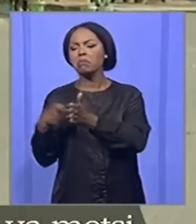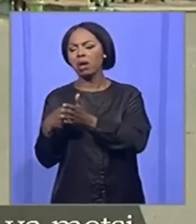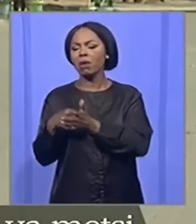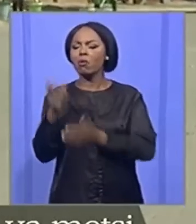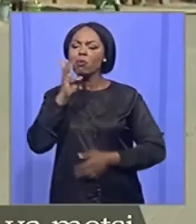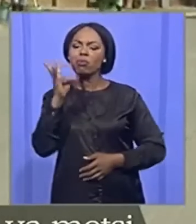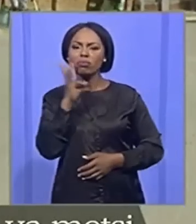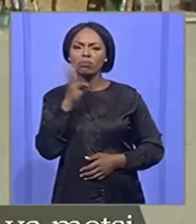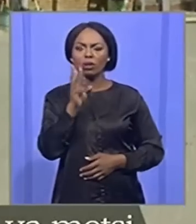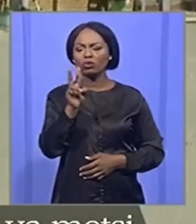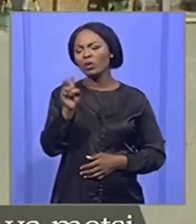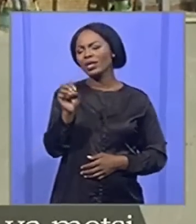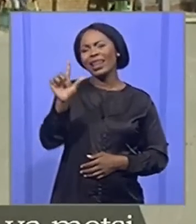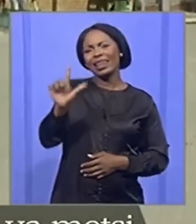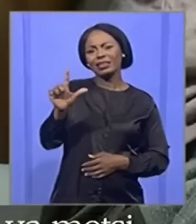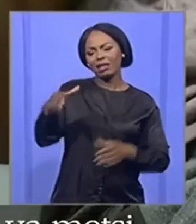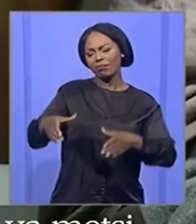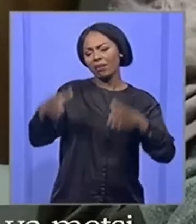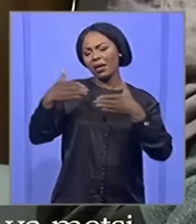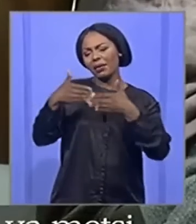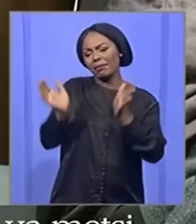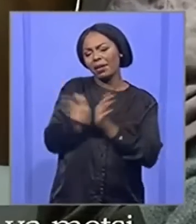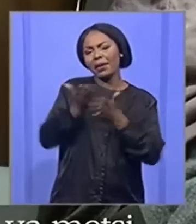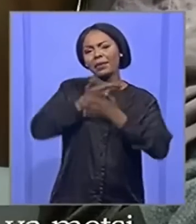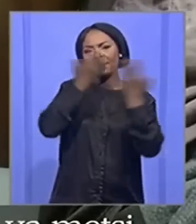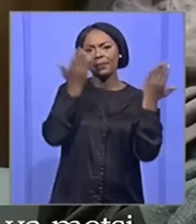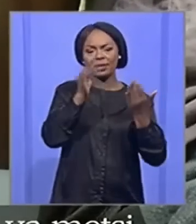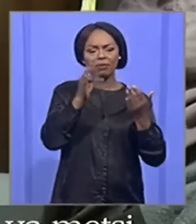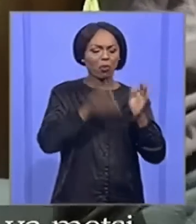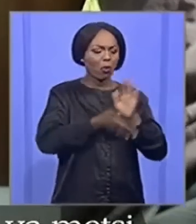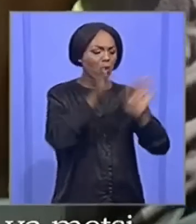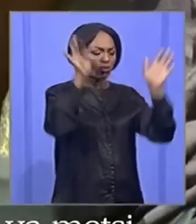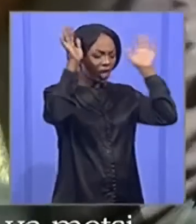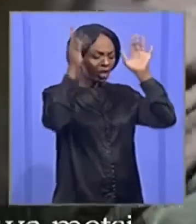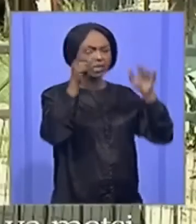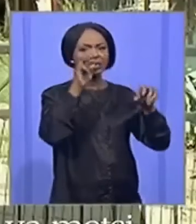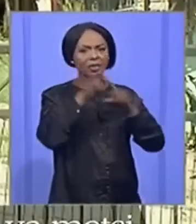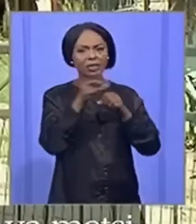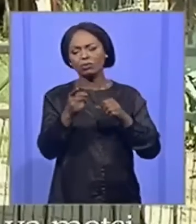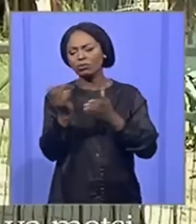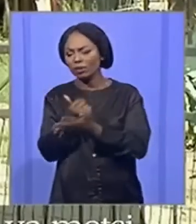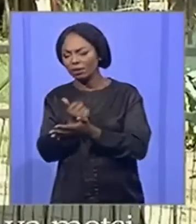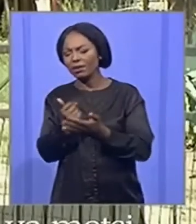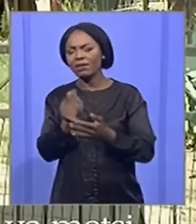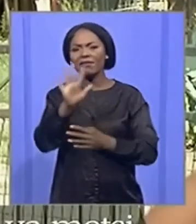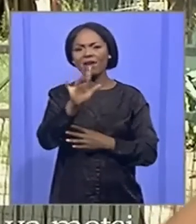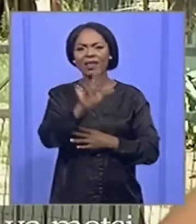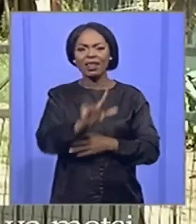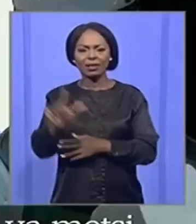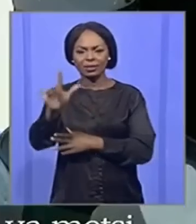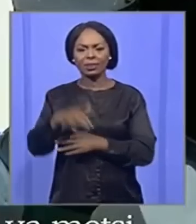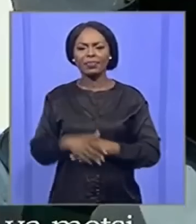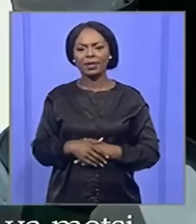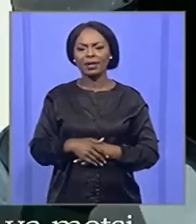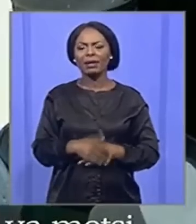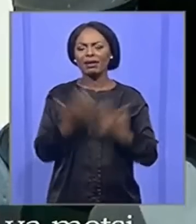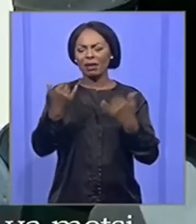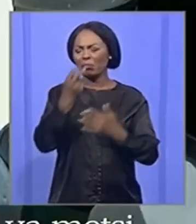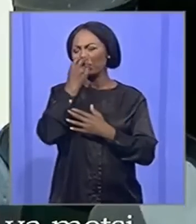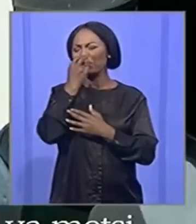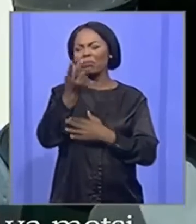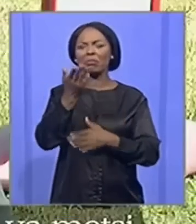ha rena di 20 litre, bana ha ba ya preaching tlamehile ba tle le di 5 litre, ka mona dikotopane sentse di qalella di yang ga ke di toilet